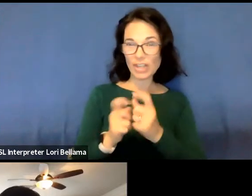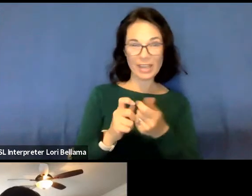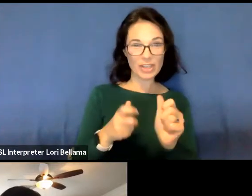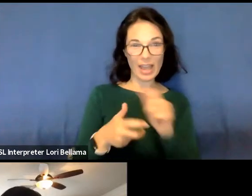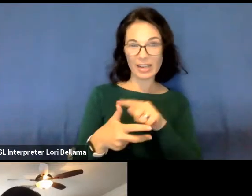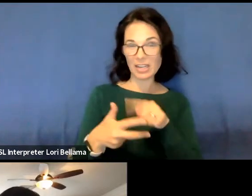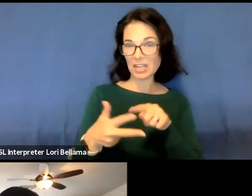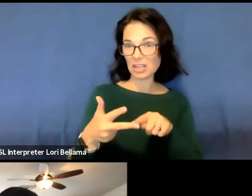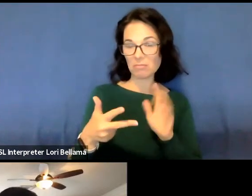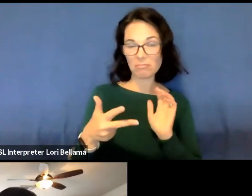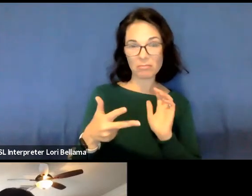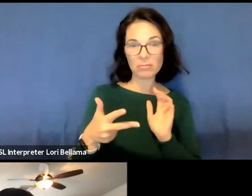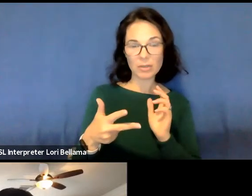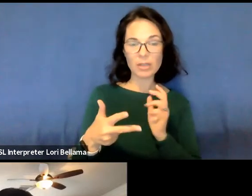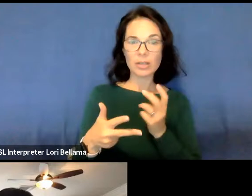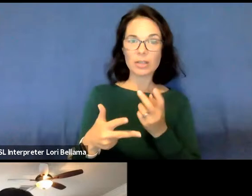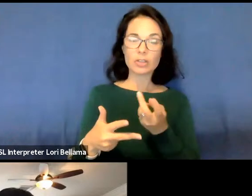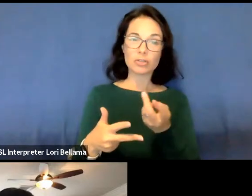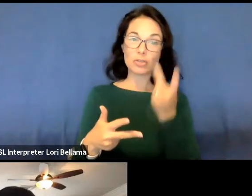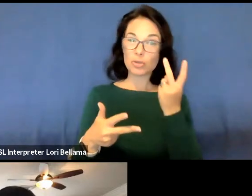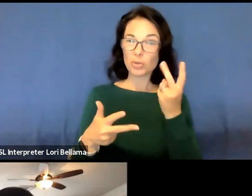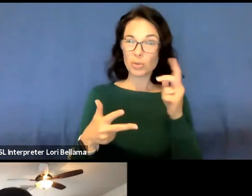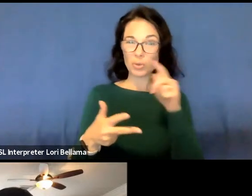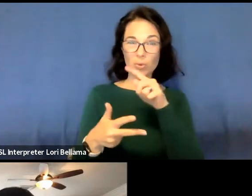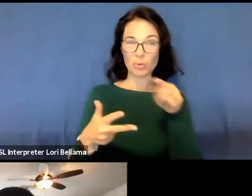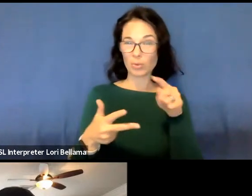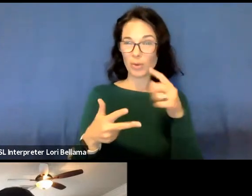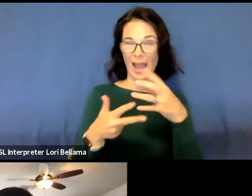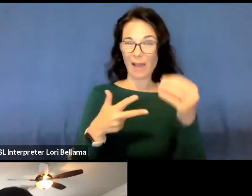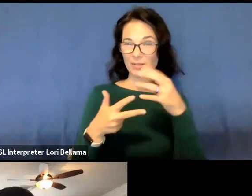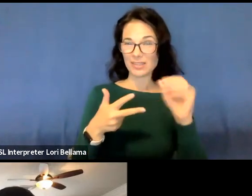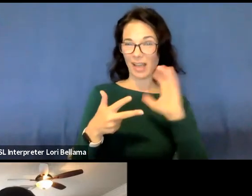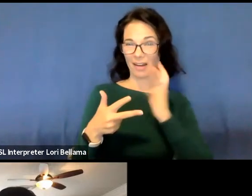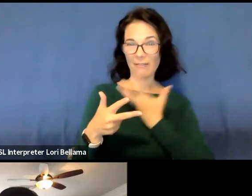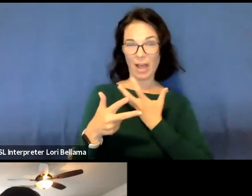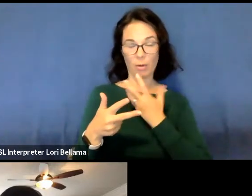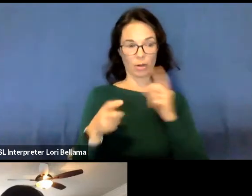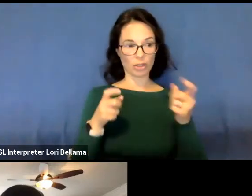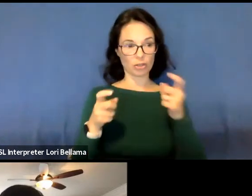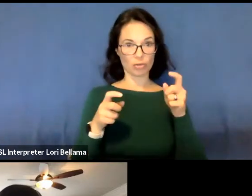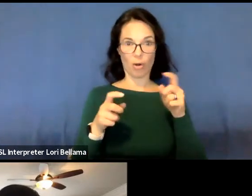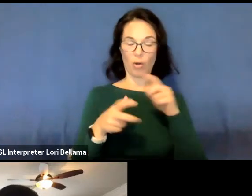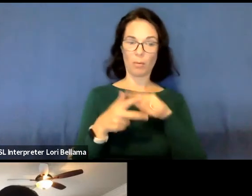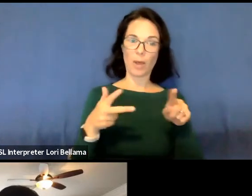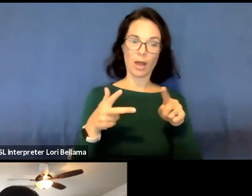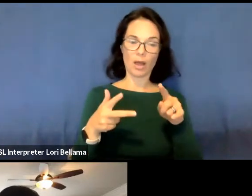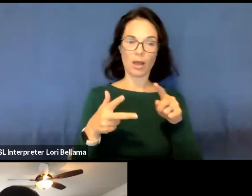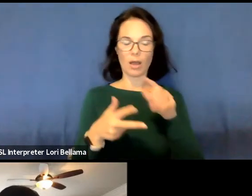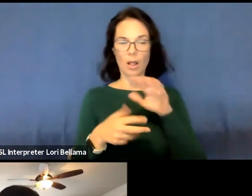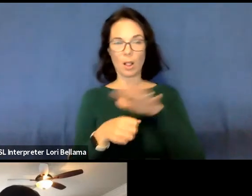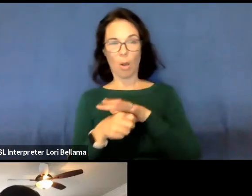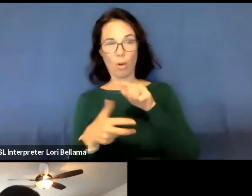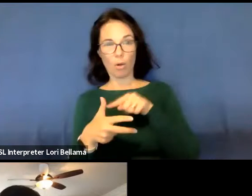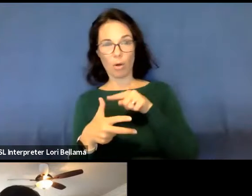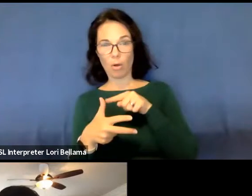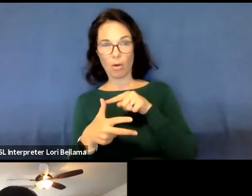are by, outside of our kind of purview, but this would make no change to the local